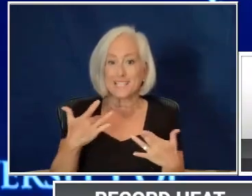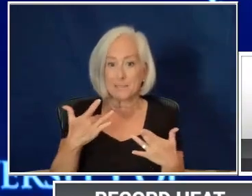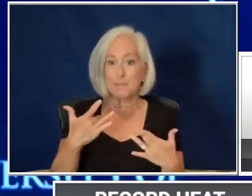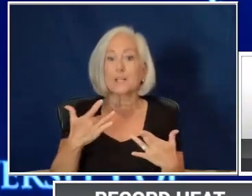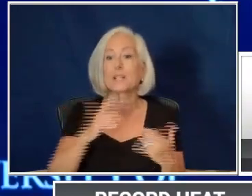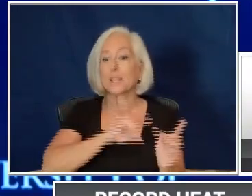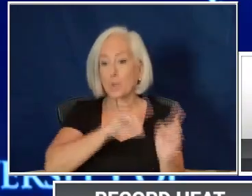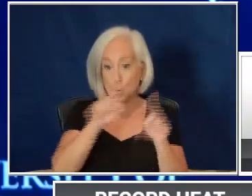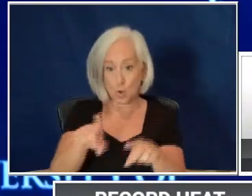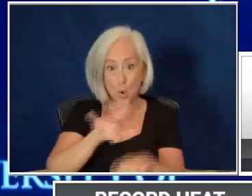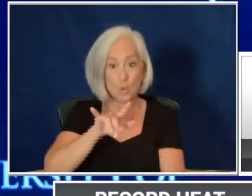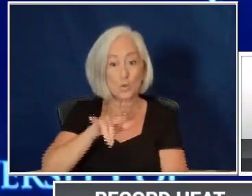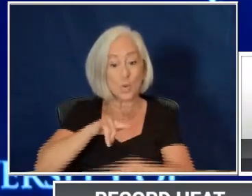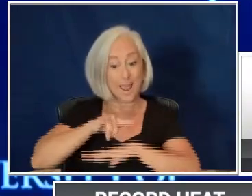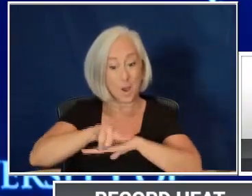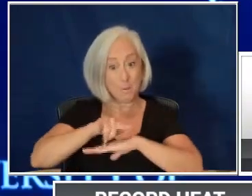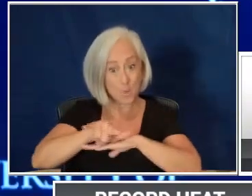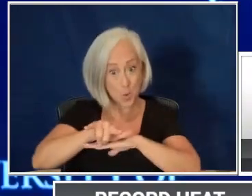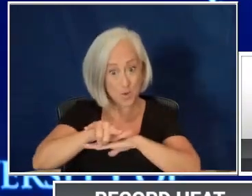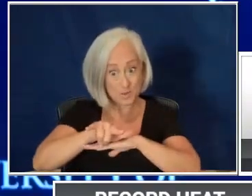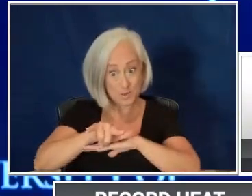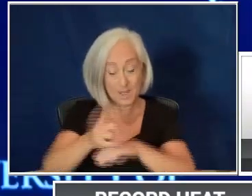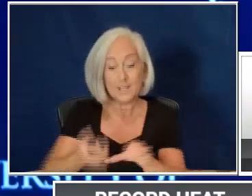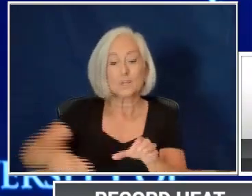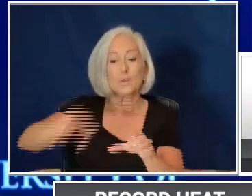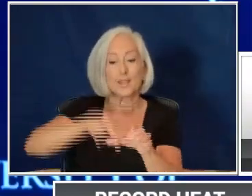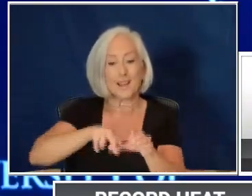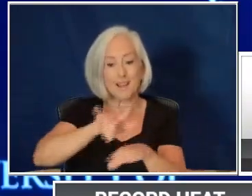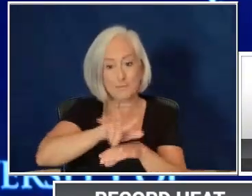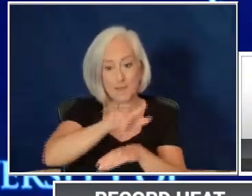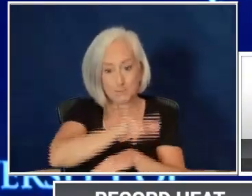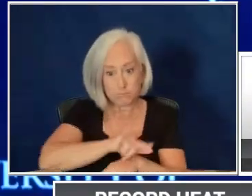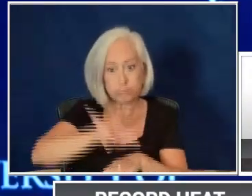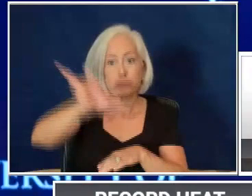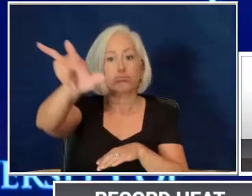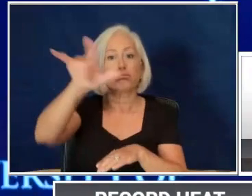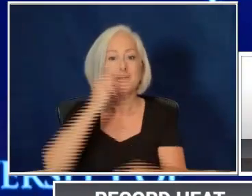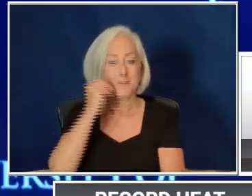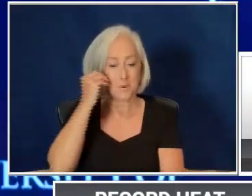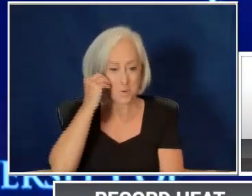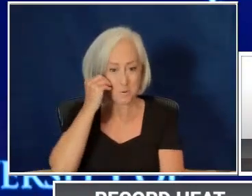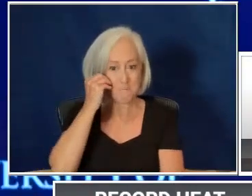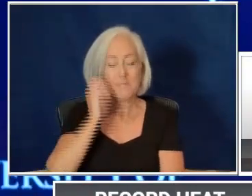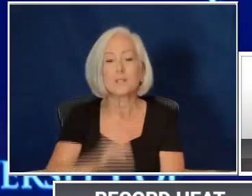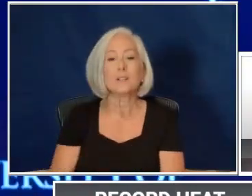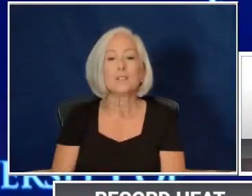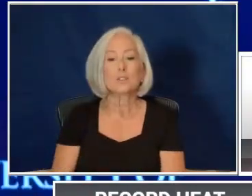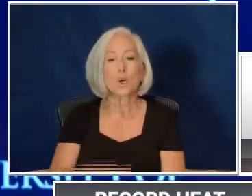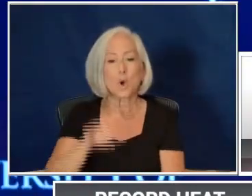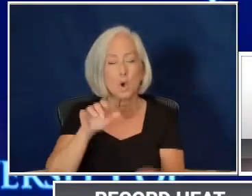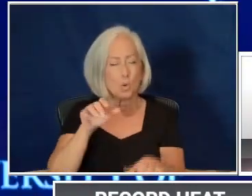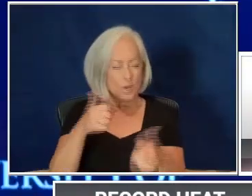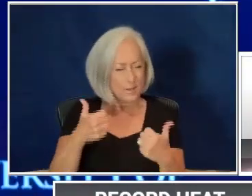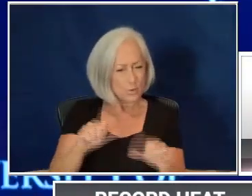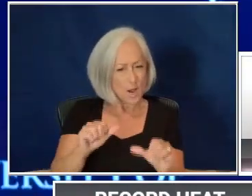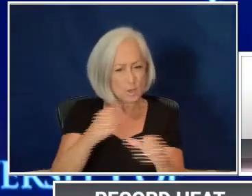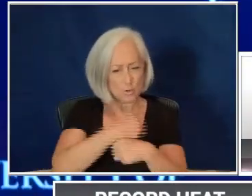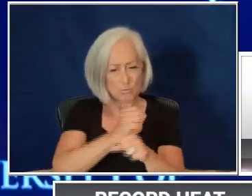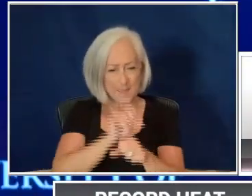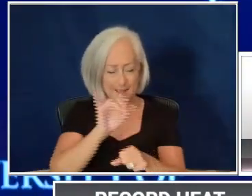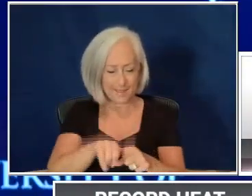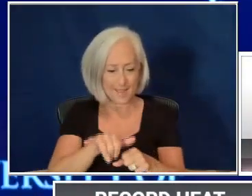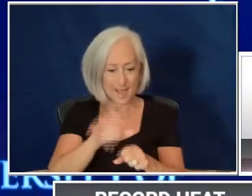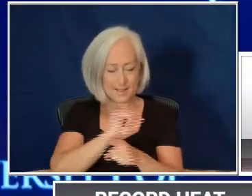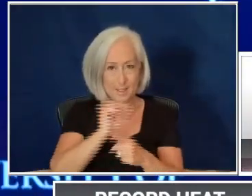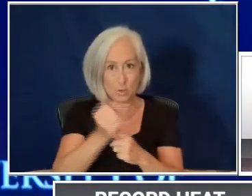plane and fly home. And that we've recreated that situation as best we can over the past several years, but you